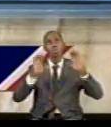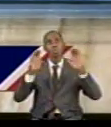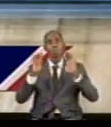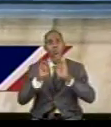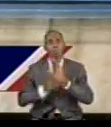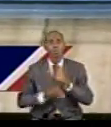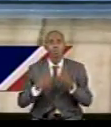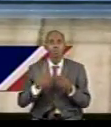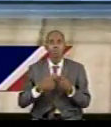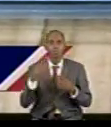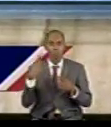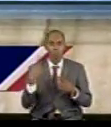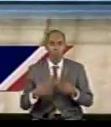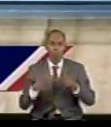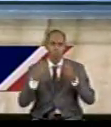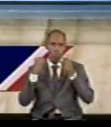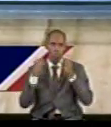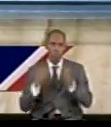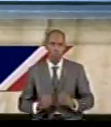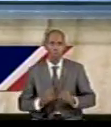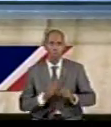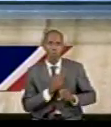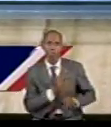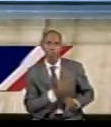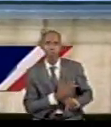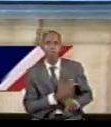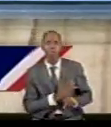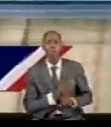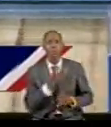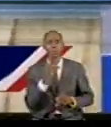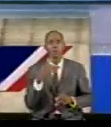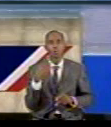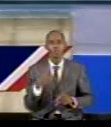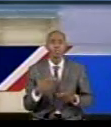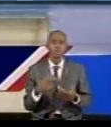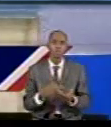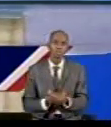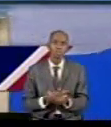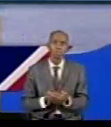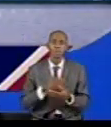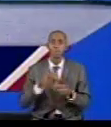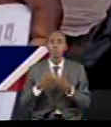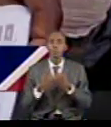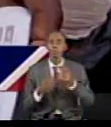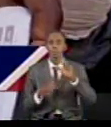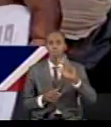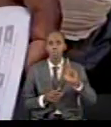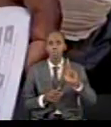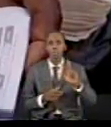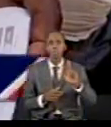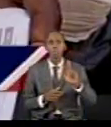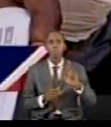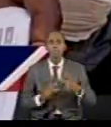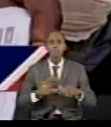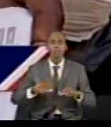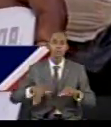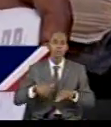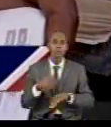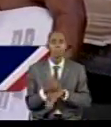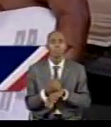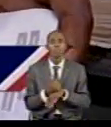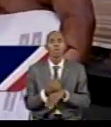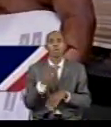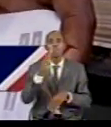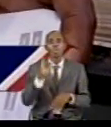the firm preservation of the gospel. Number three, confirmation by